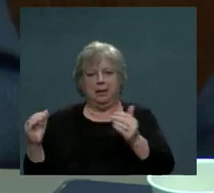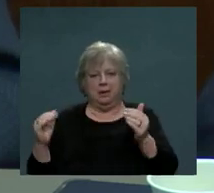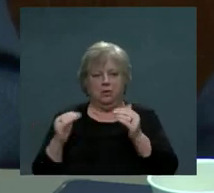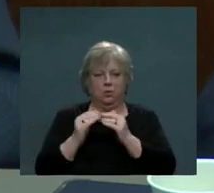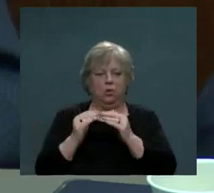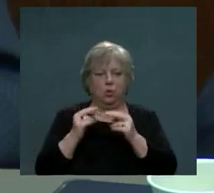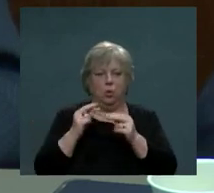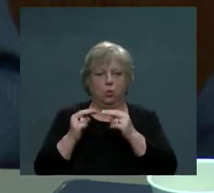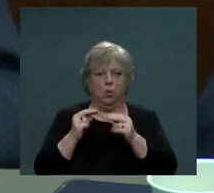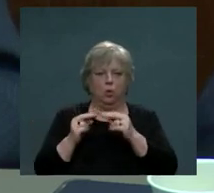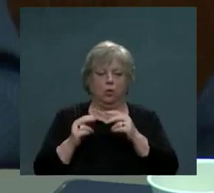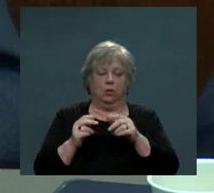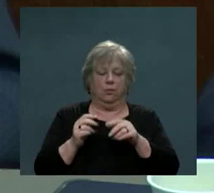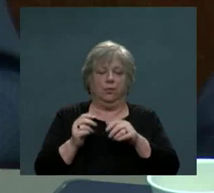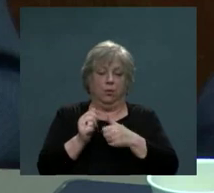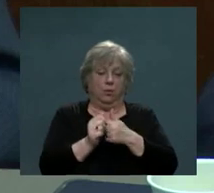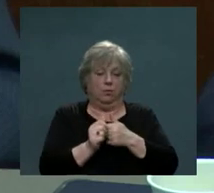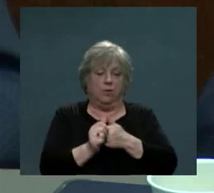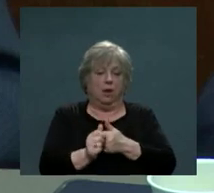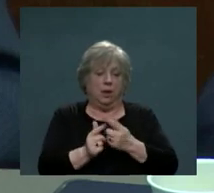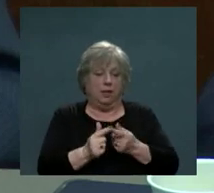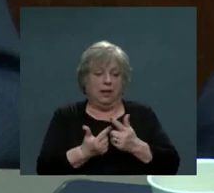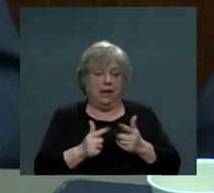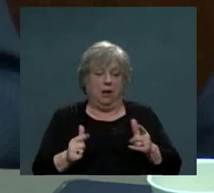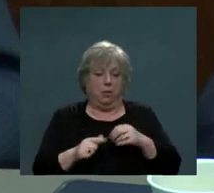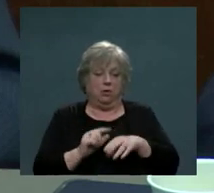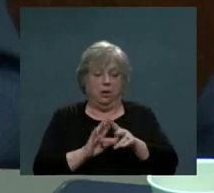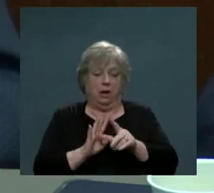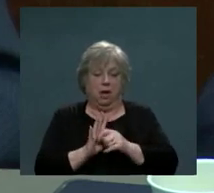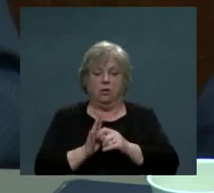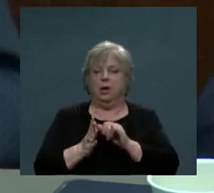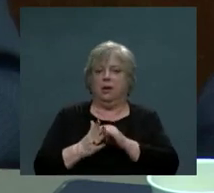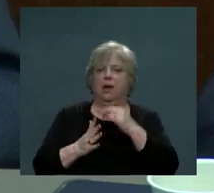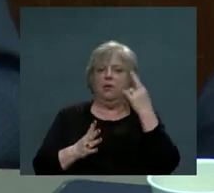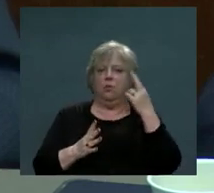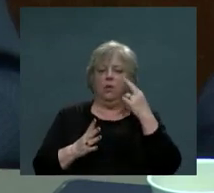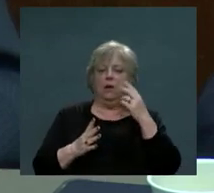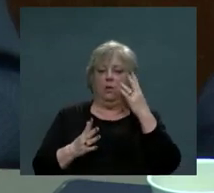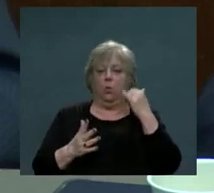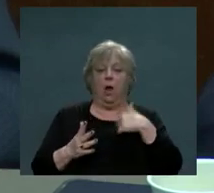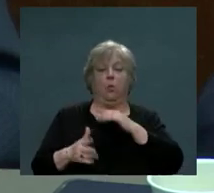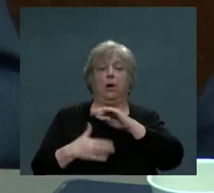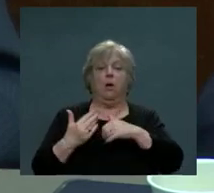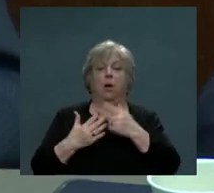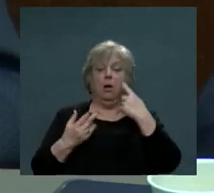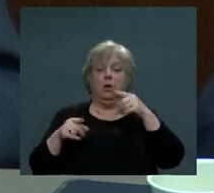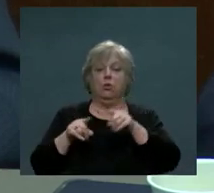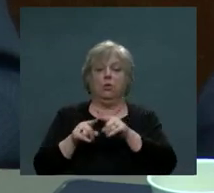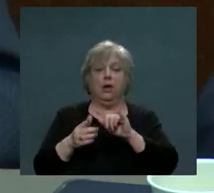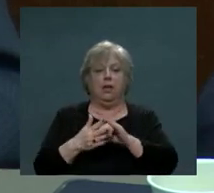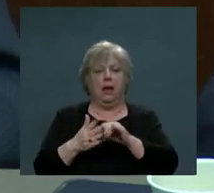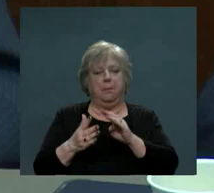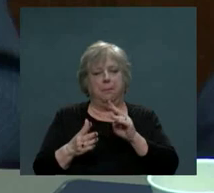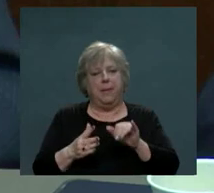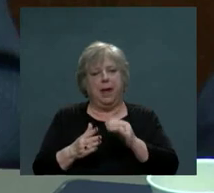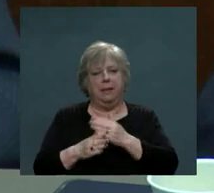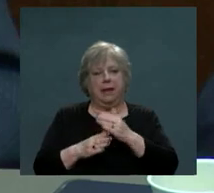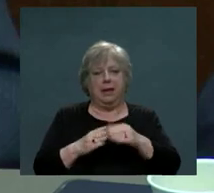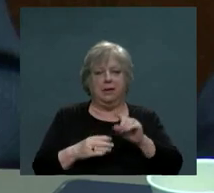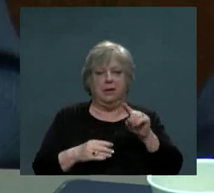According to the language, and that's why Mr. Carpenter and we all agree that by the first quarter, we need to